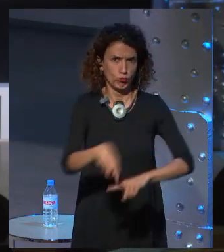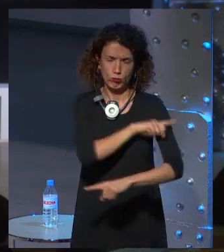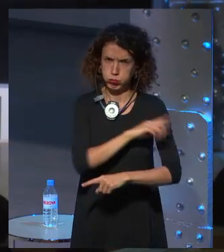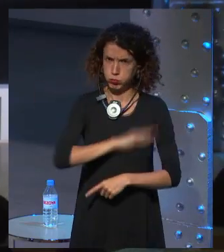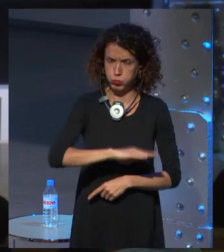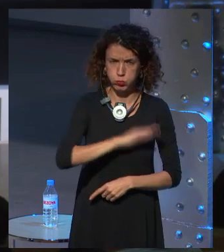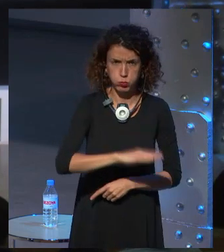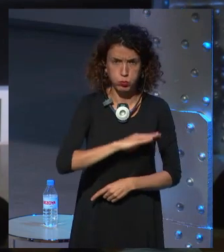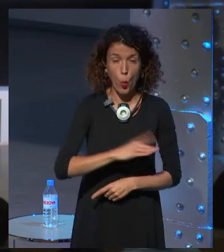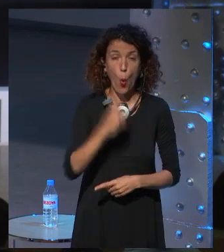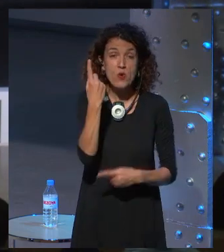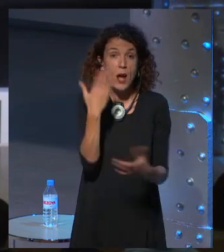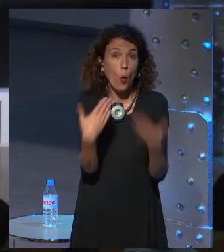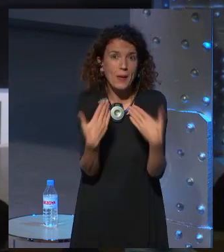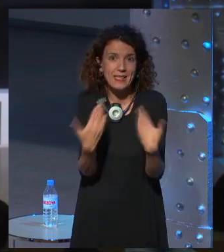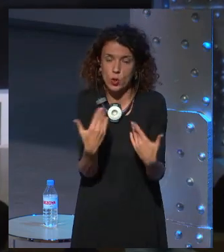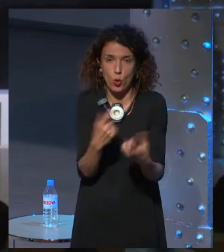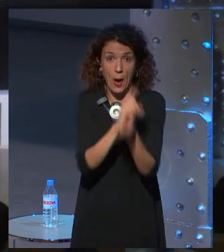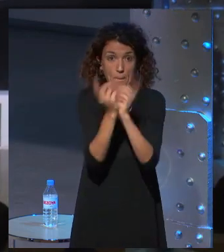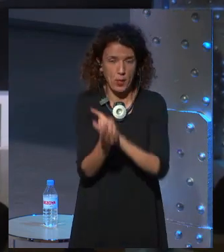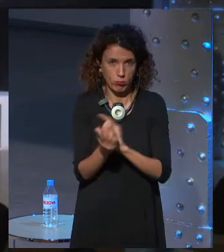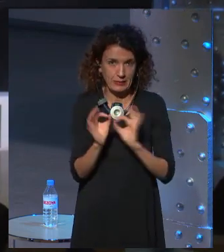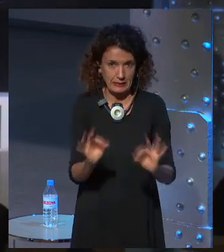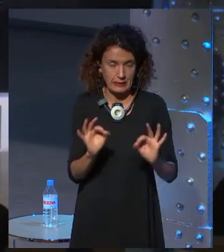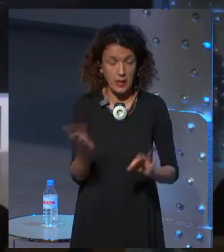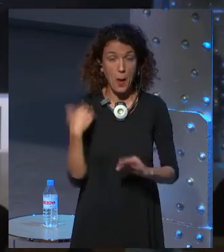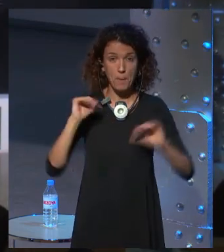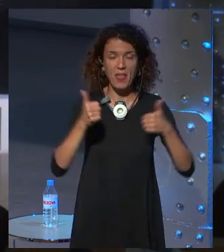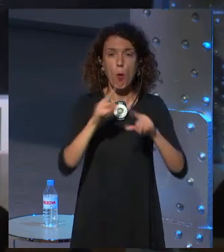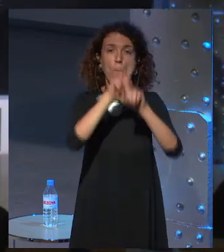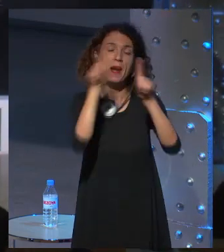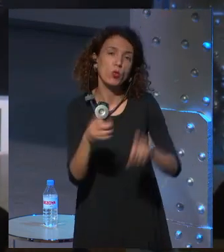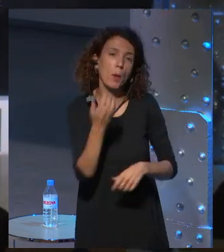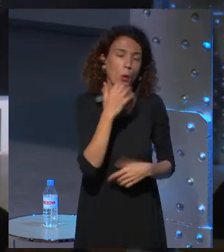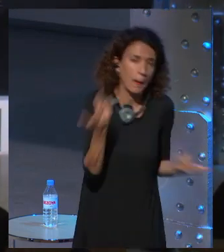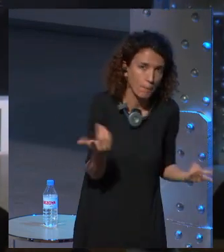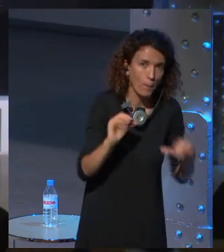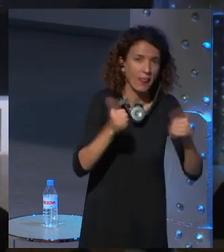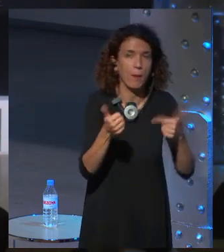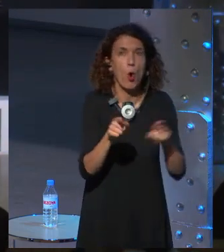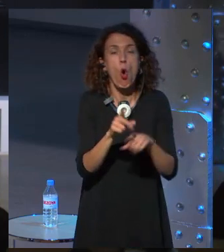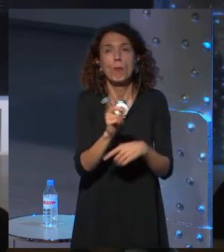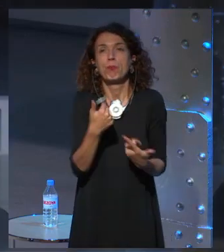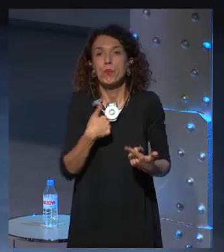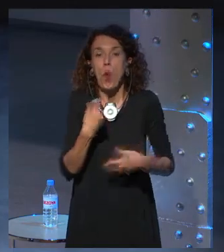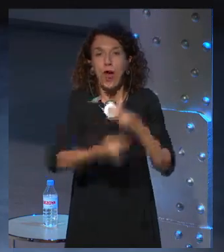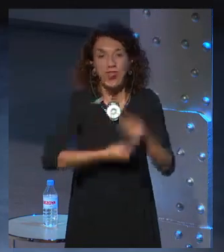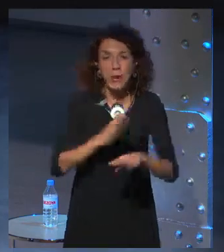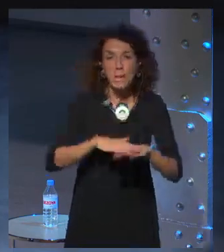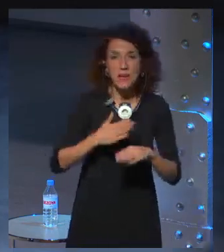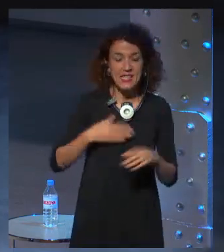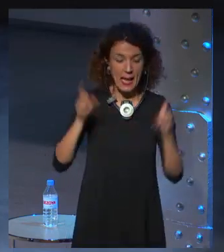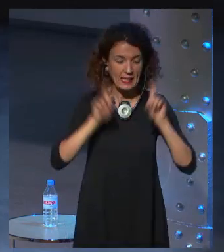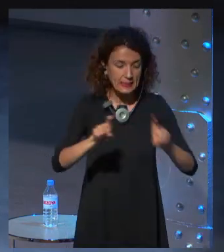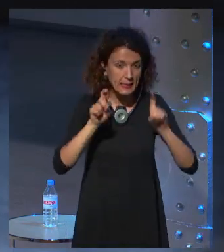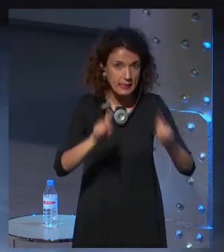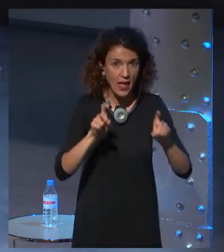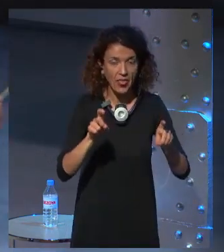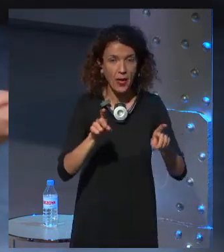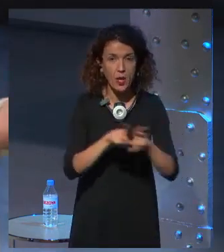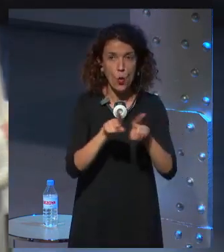I started, we were asking questions like, how can I make my teaching a little bit more engaging for the kids